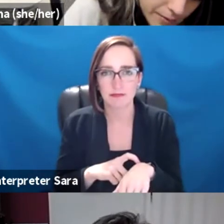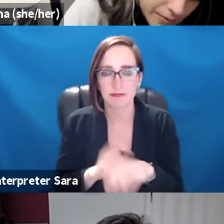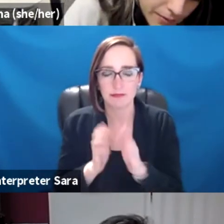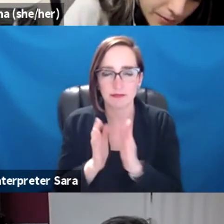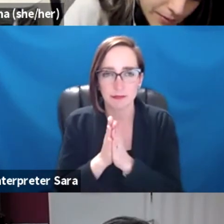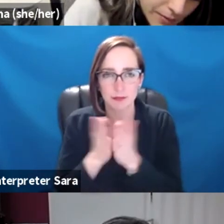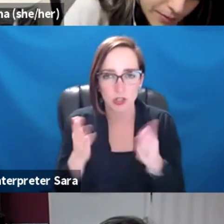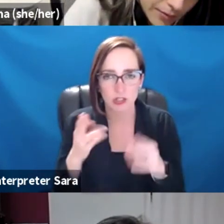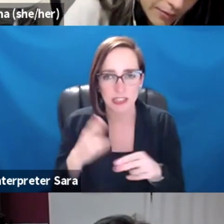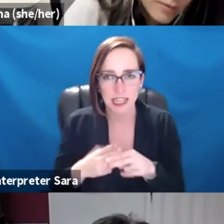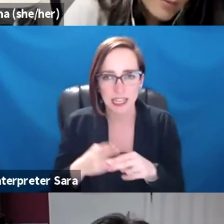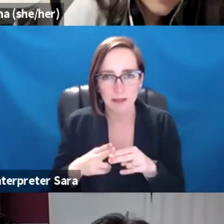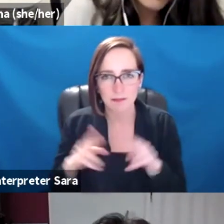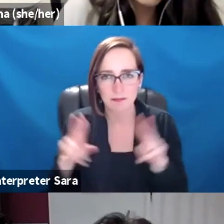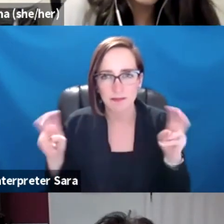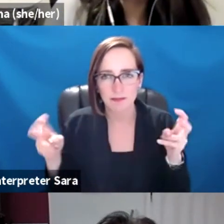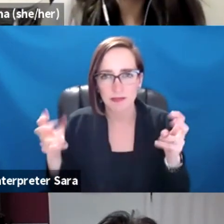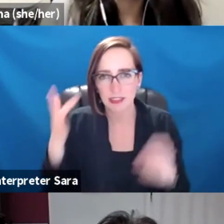what is it?